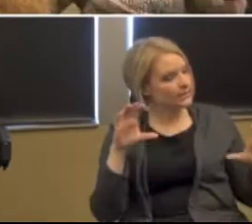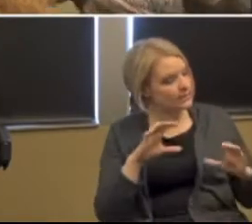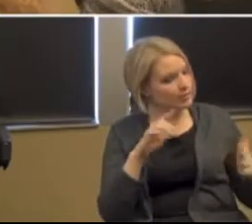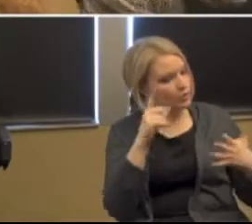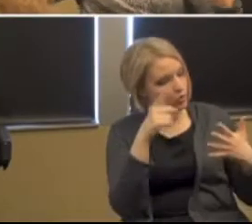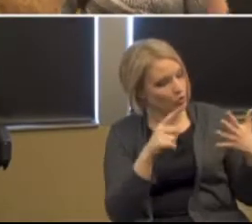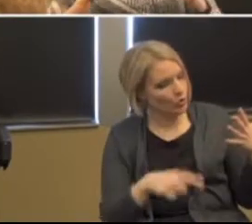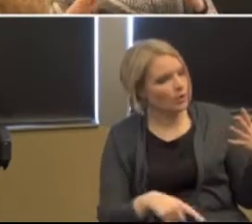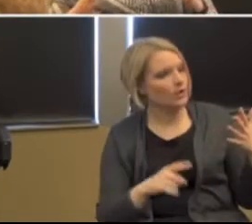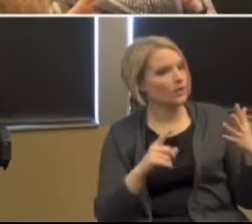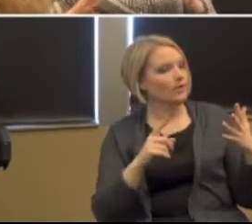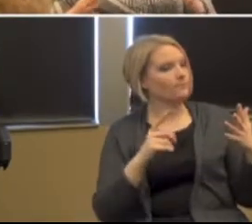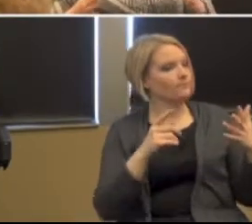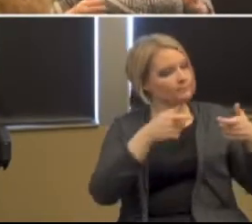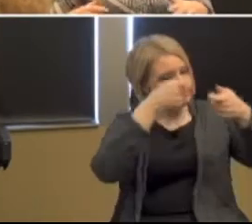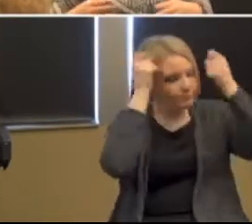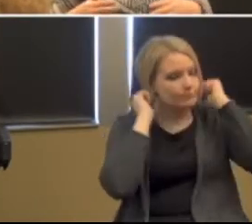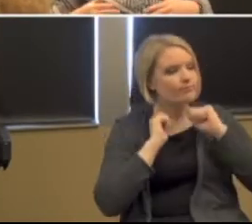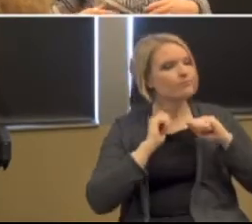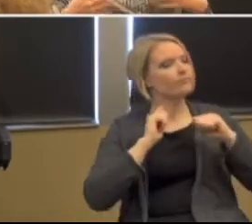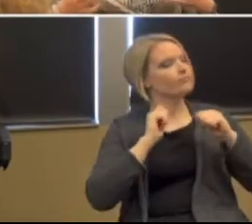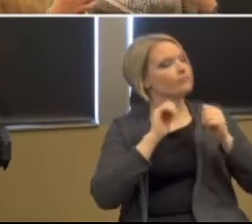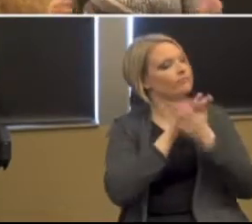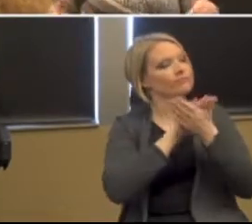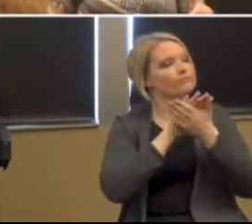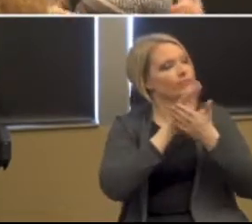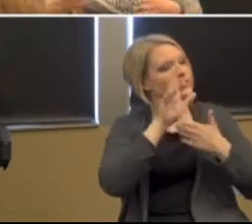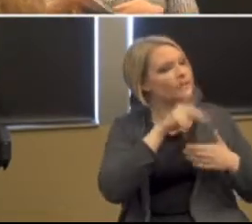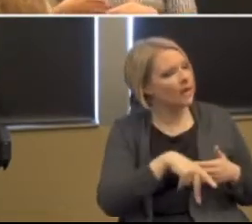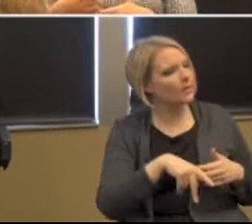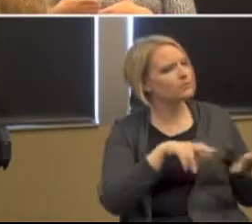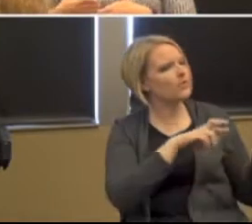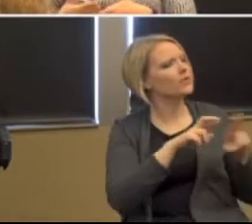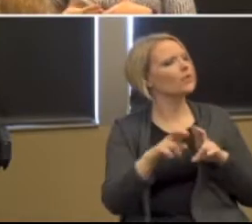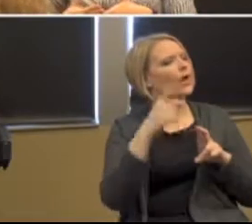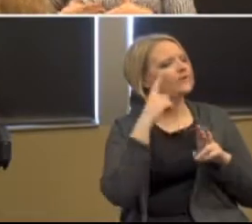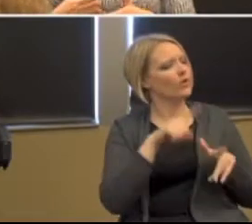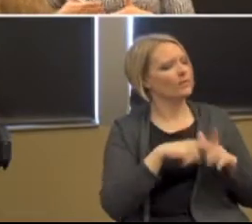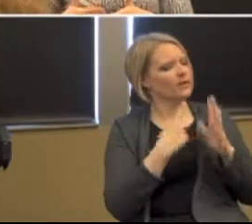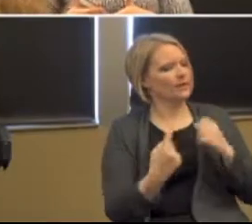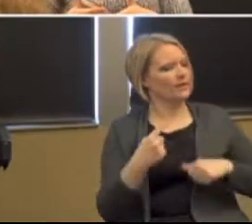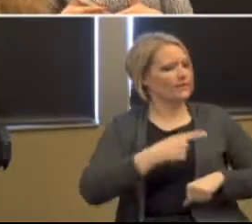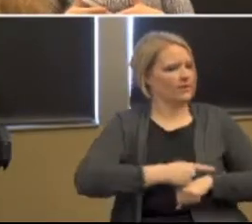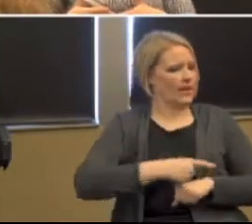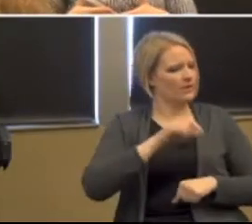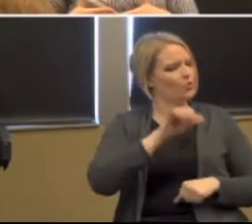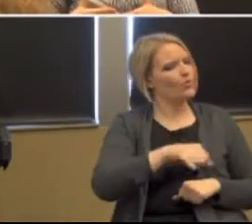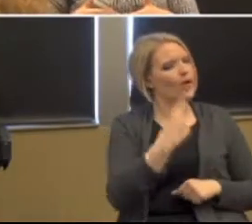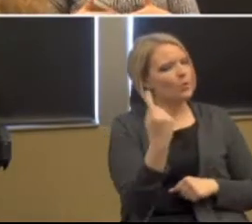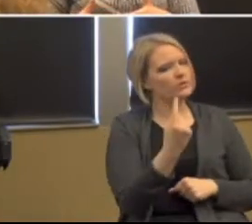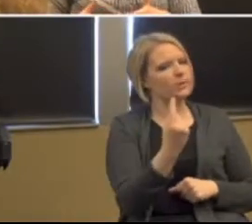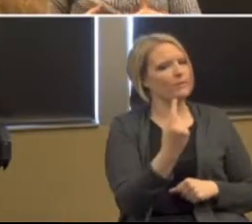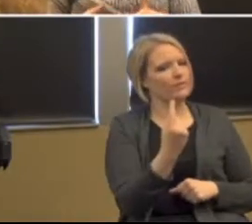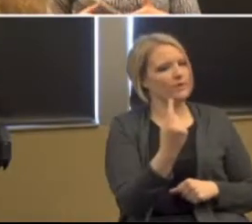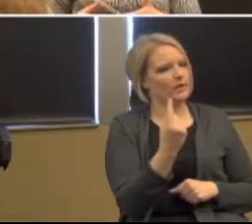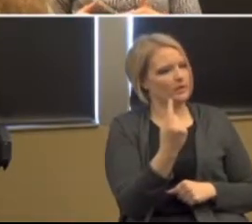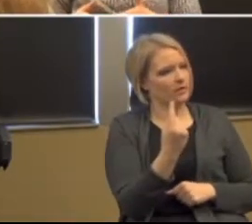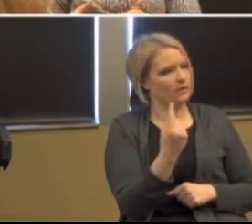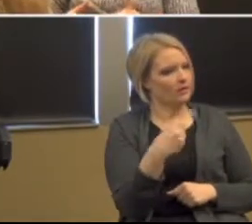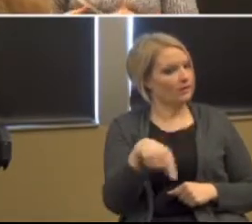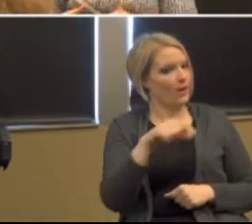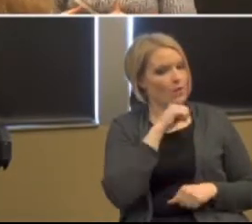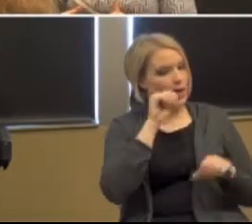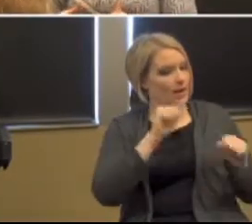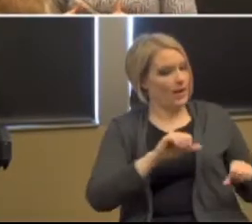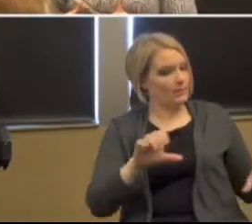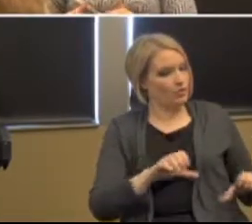all of their grooming stuff so that they were freshened up at the beginning of the day, because that was something that they weren't able